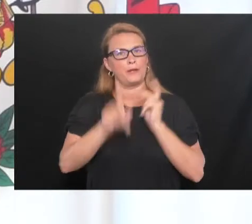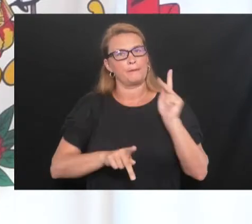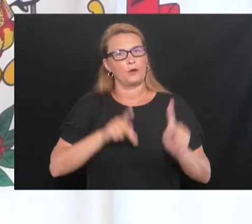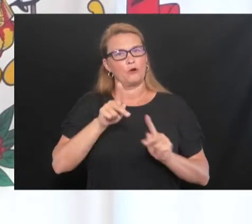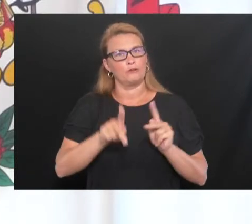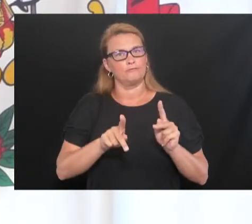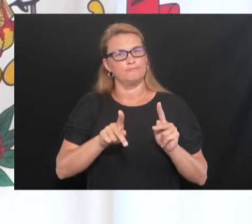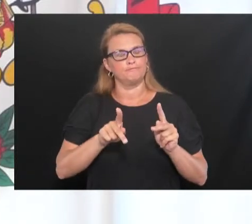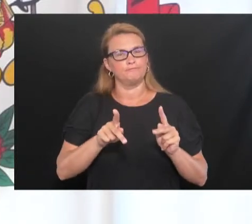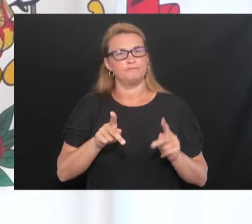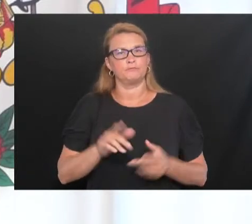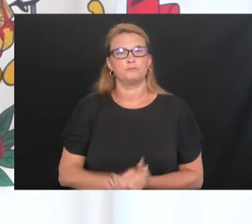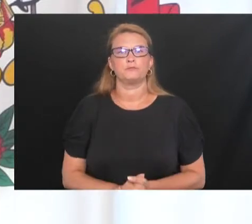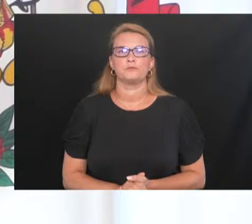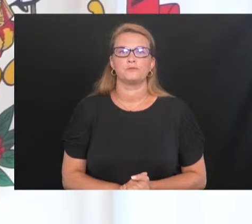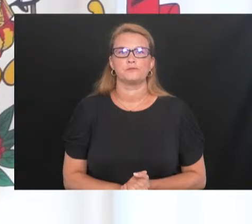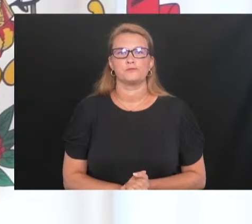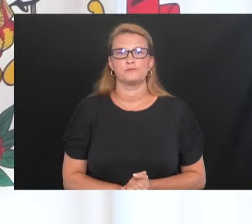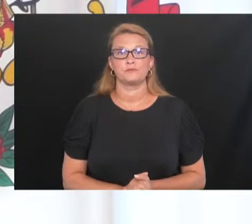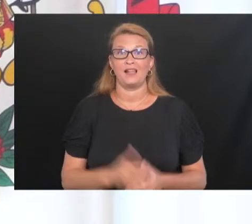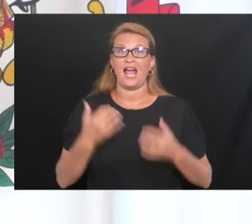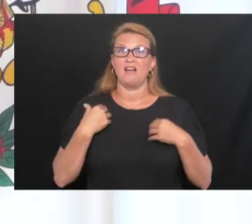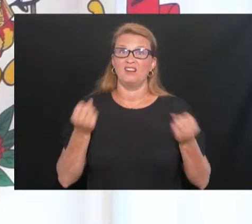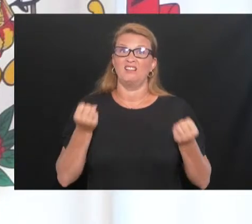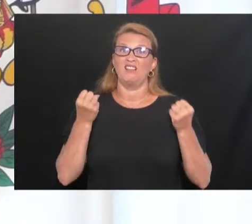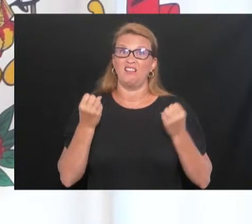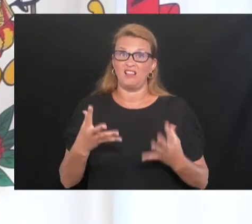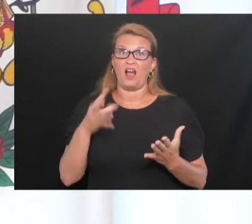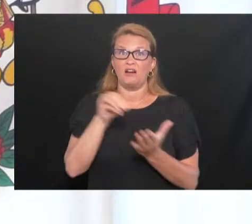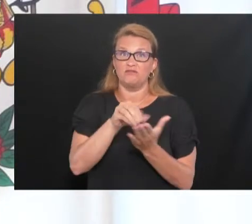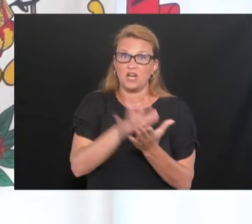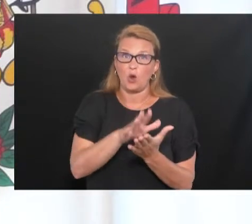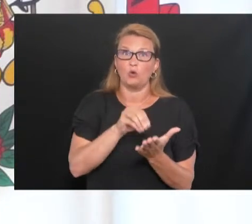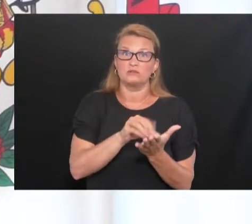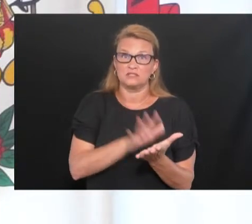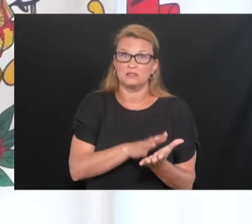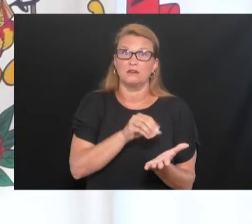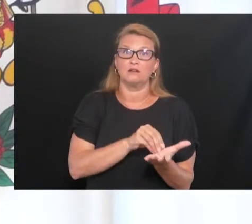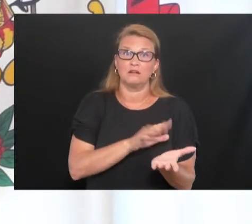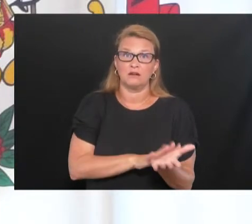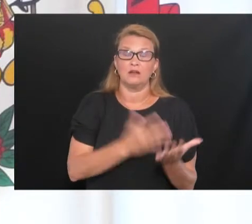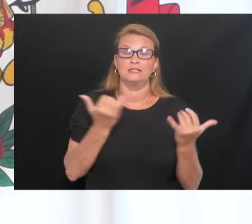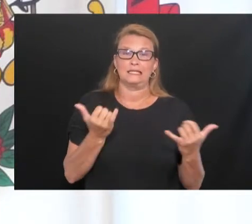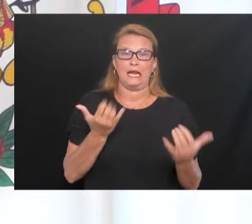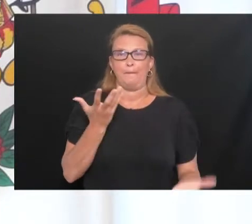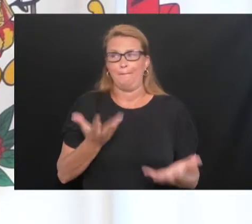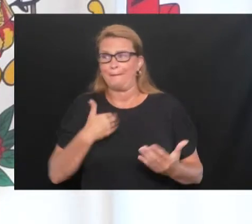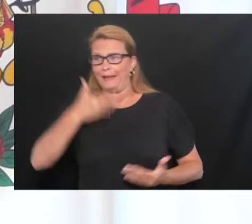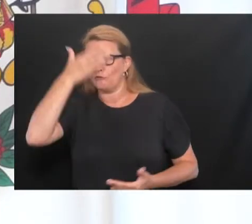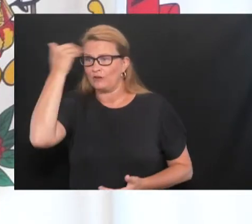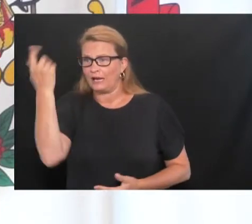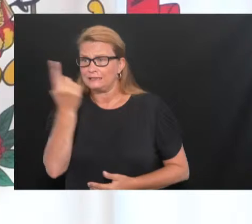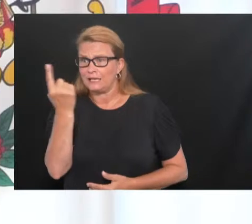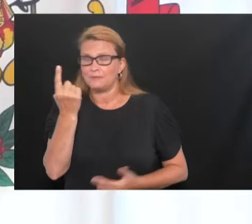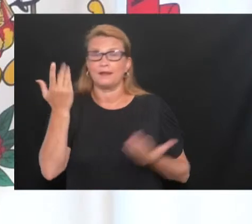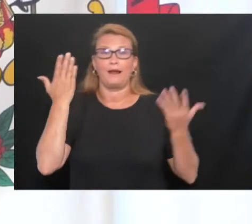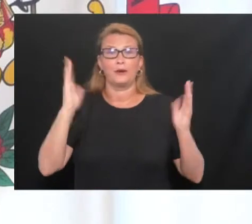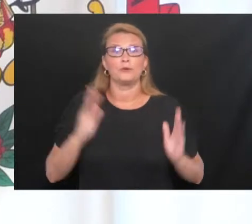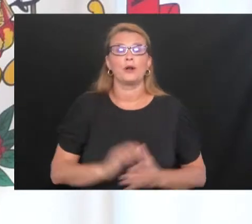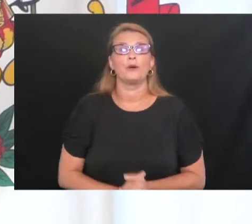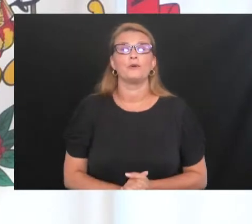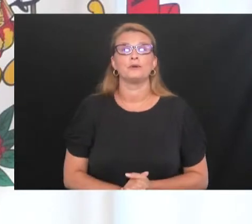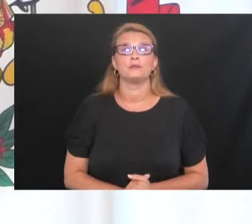I've made myself a whole lot of notes today, and I've probably left off a few things and everything, but I can tell you